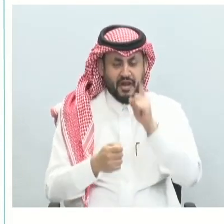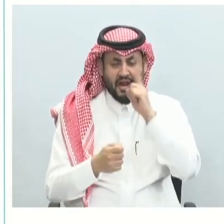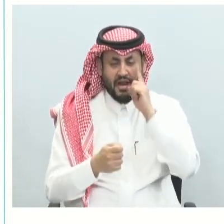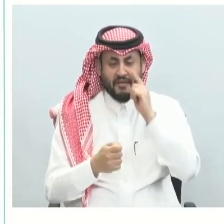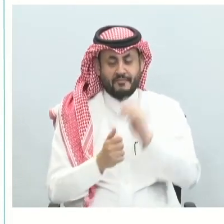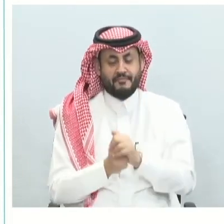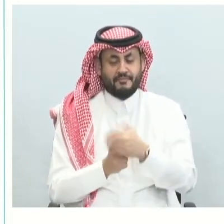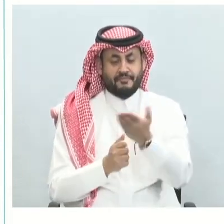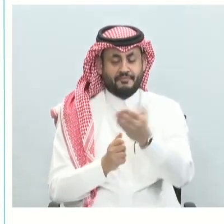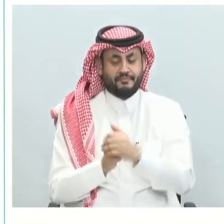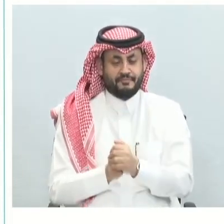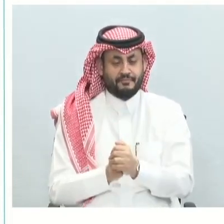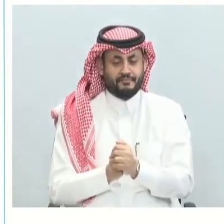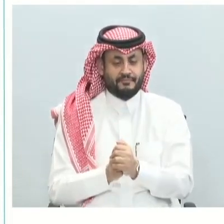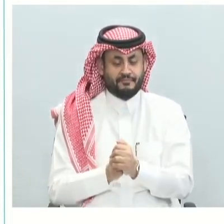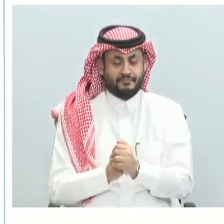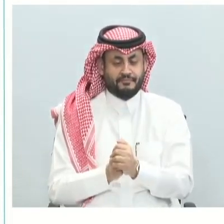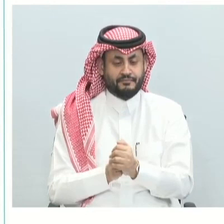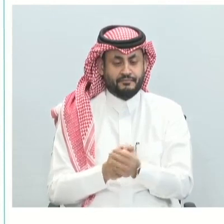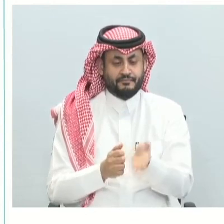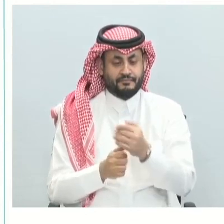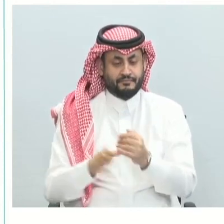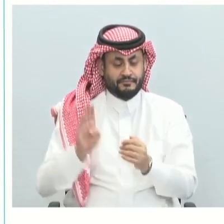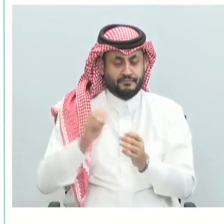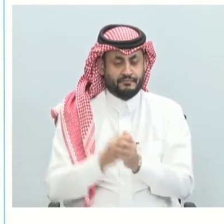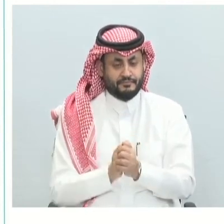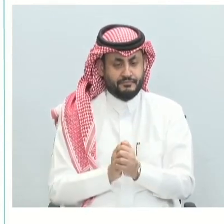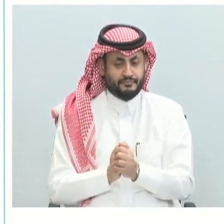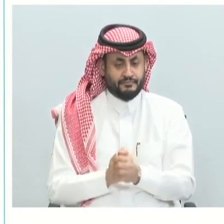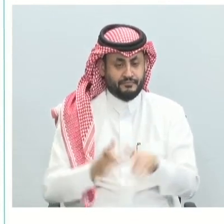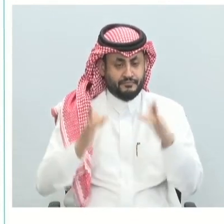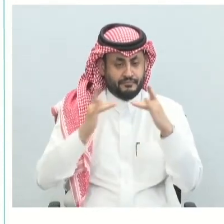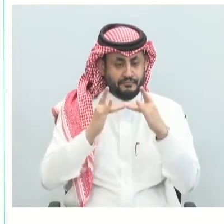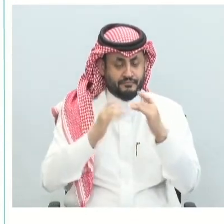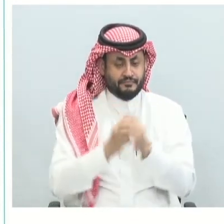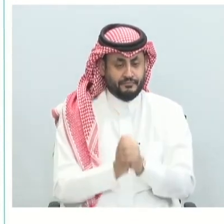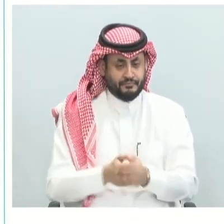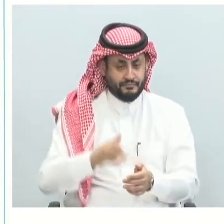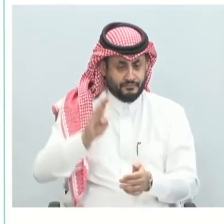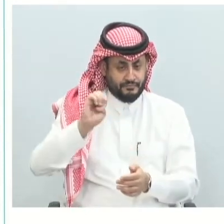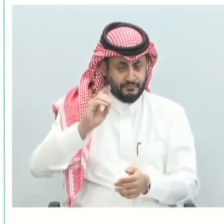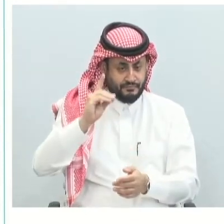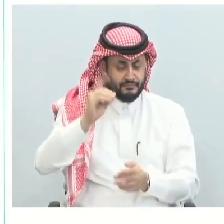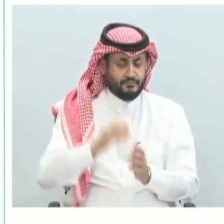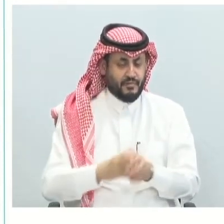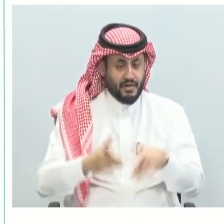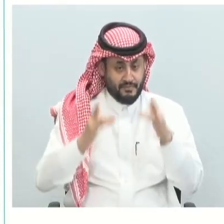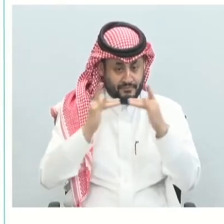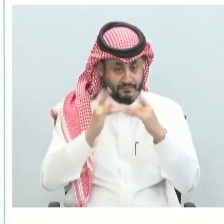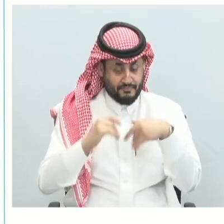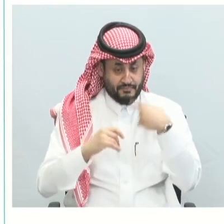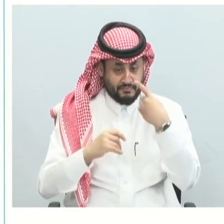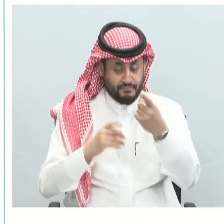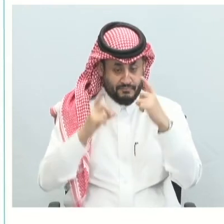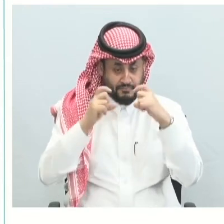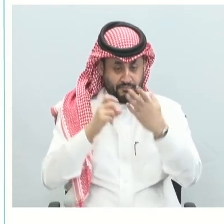here. So this is banana. Excellent. B says B, B, bed. Bed. What is bed? Yes, when